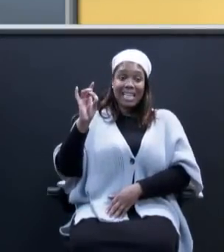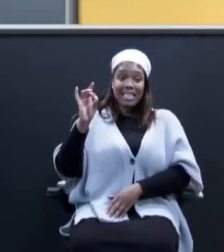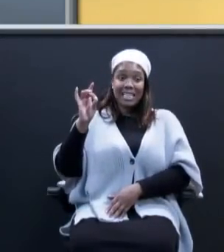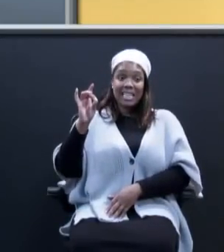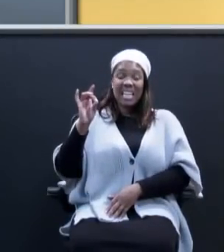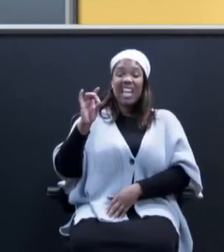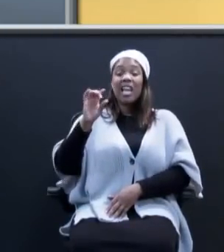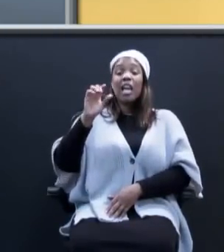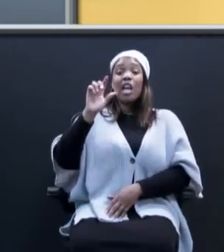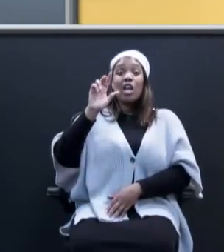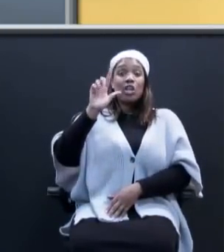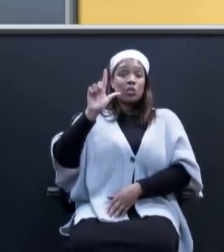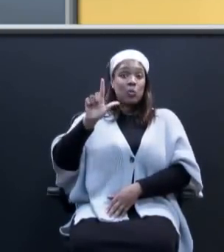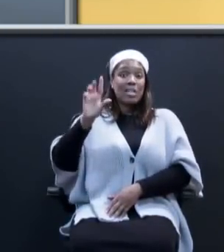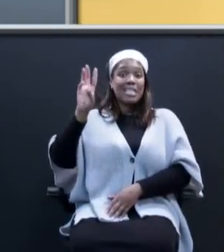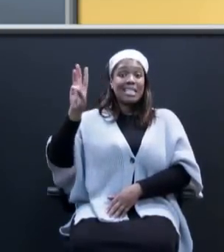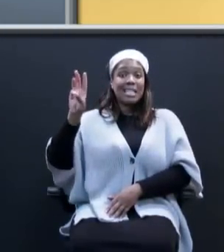stuff,